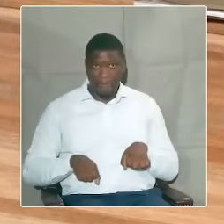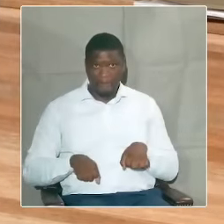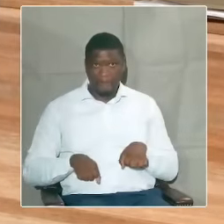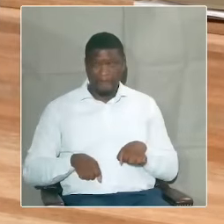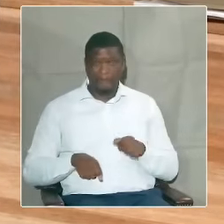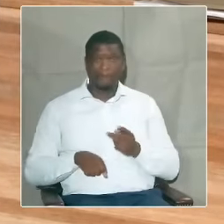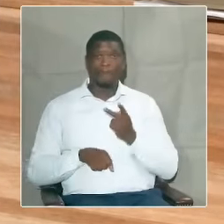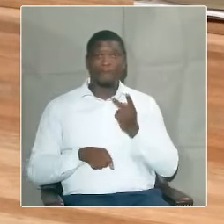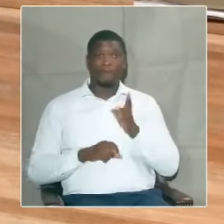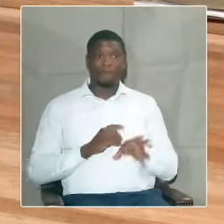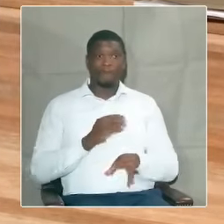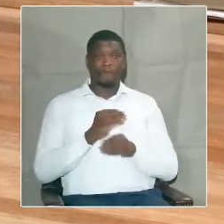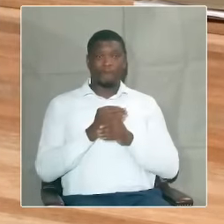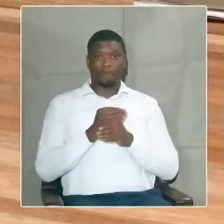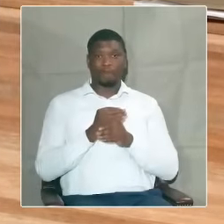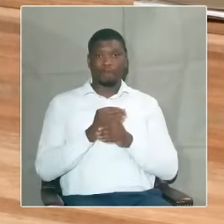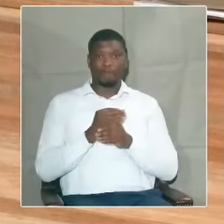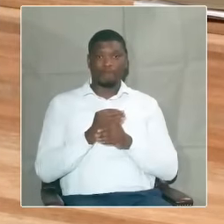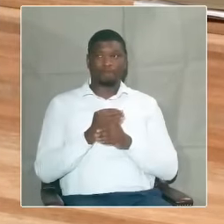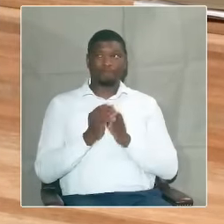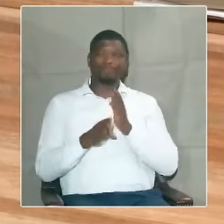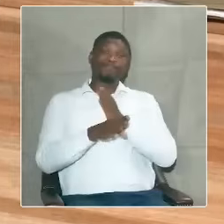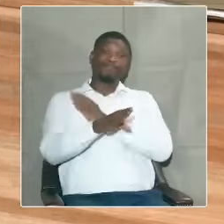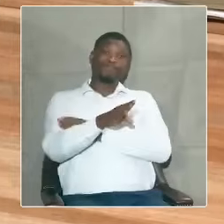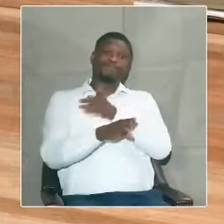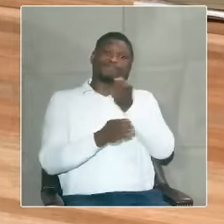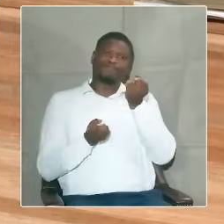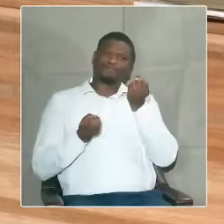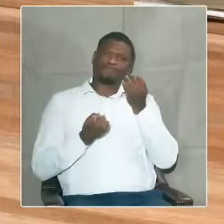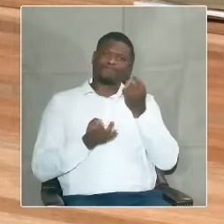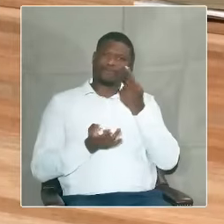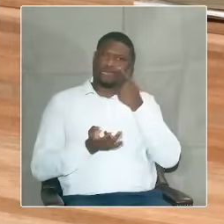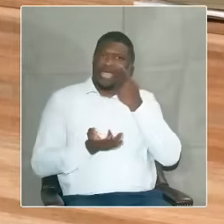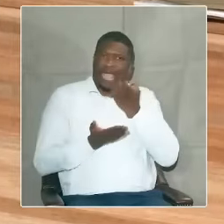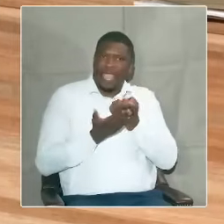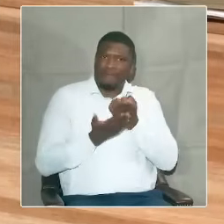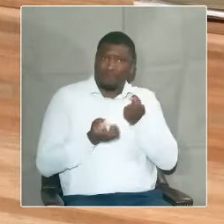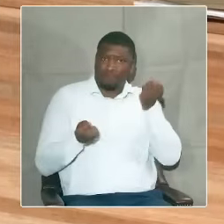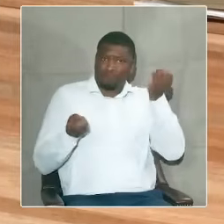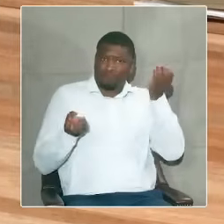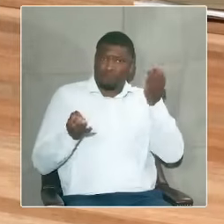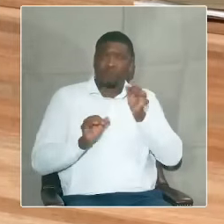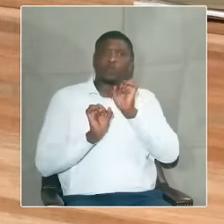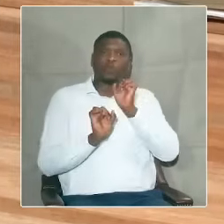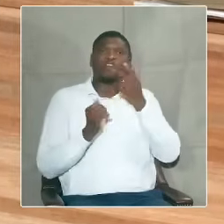and earlier on in your evidence you say that